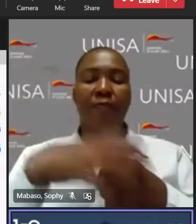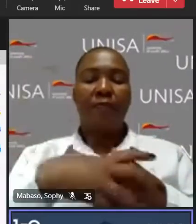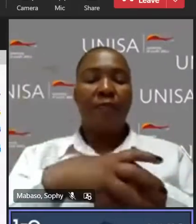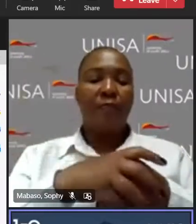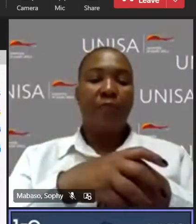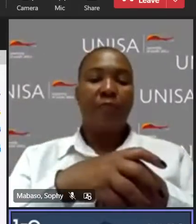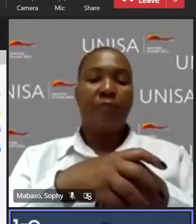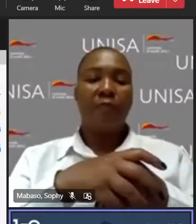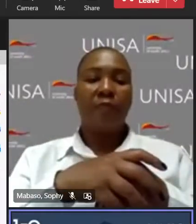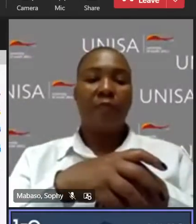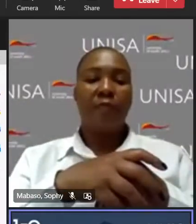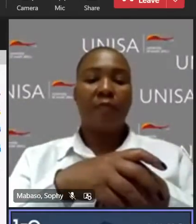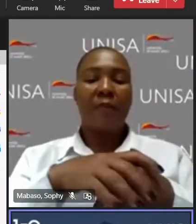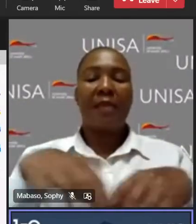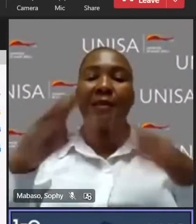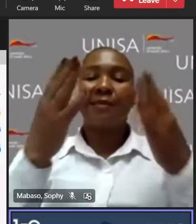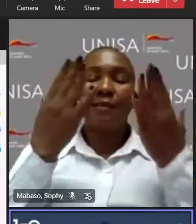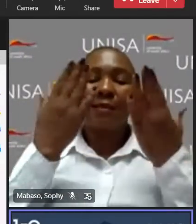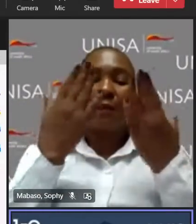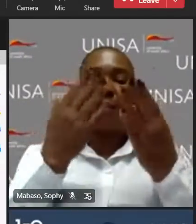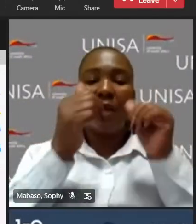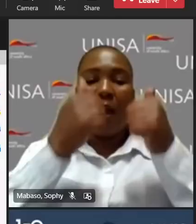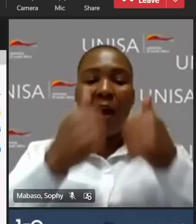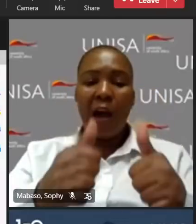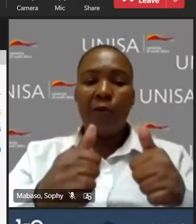money into your study account.